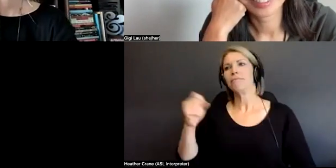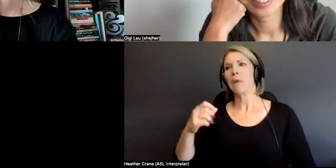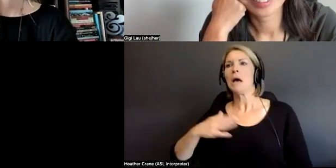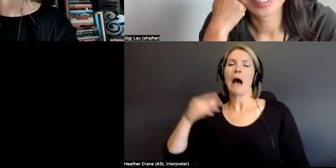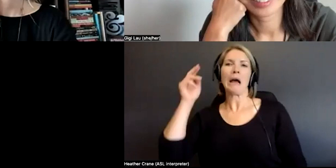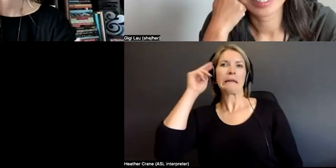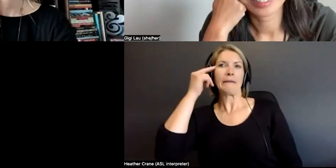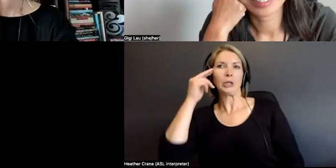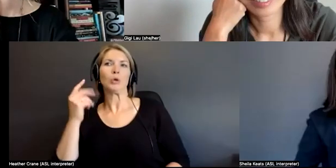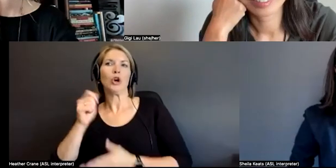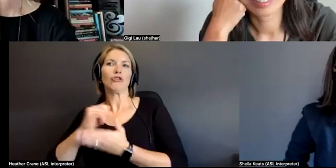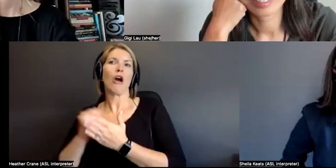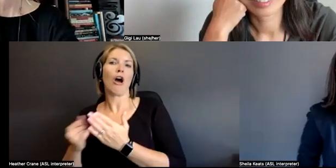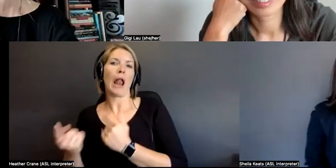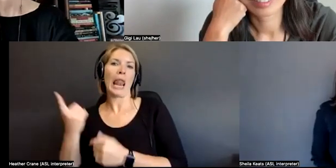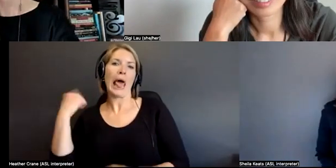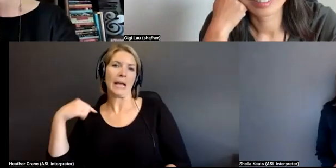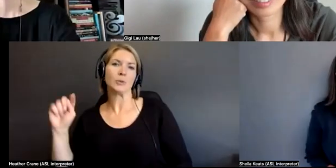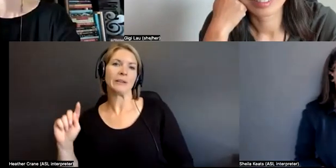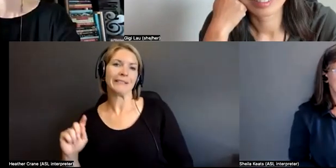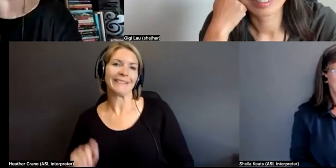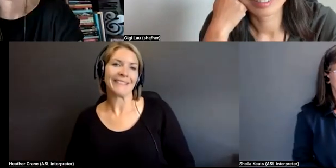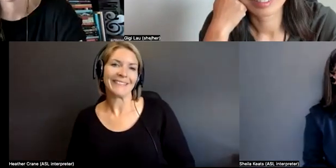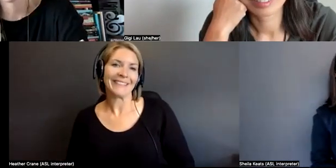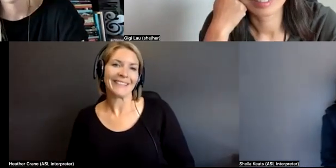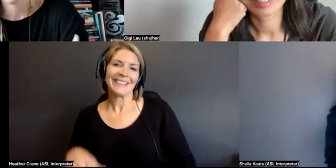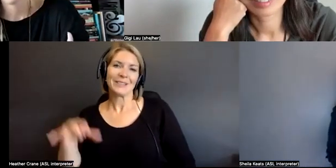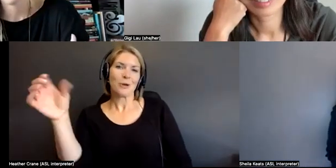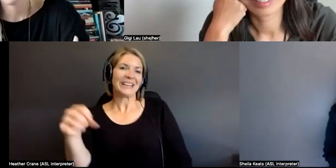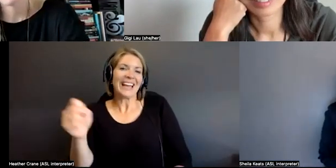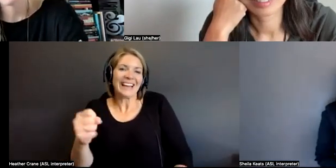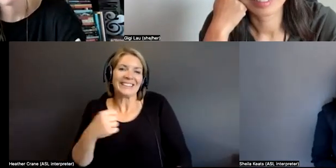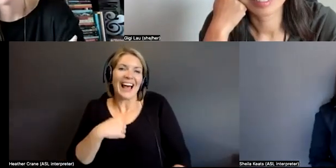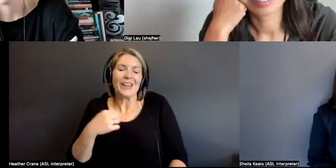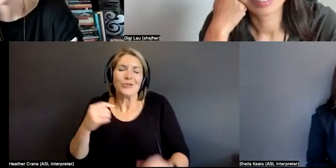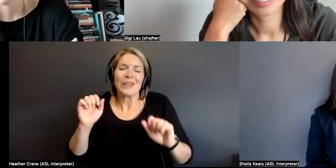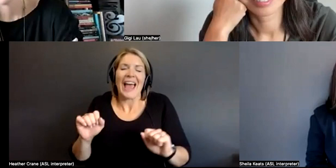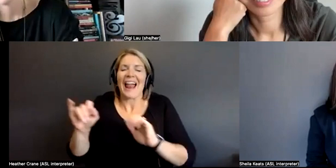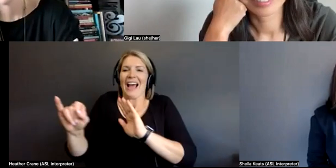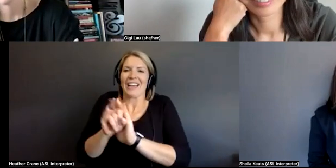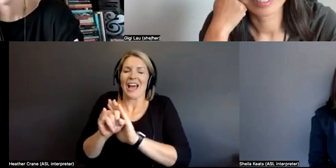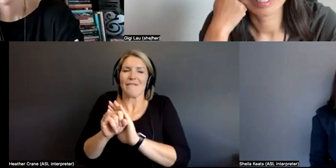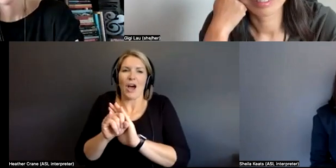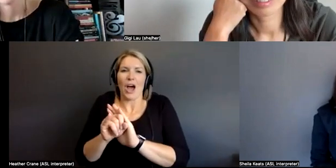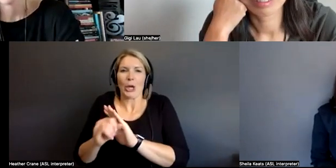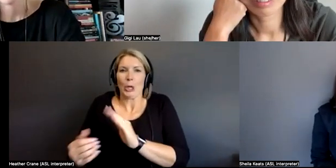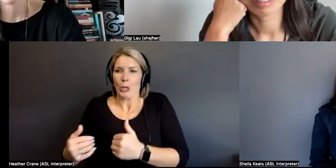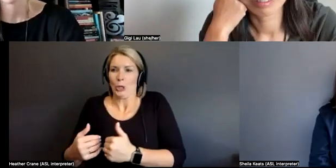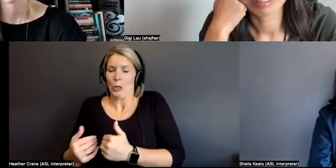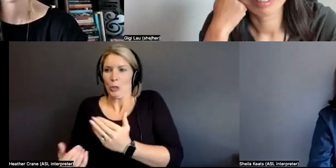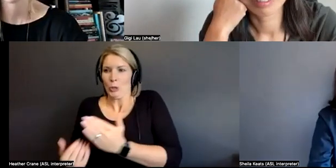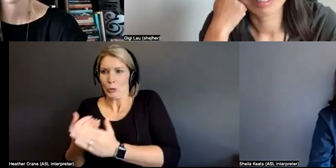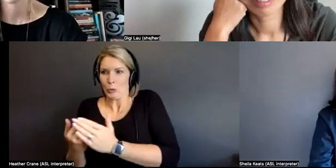yeah, like, yeah, I mean, yes, I think you can see, because like, I would almost turn this around to a question I was dying to ask, which